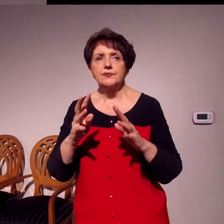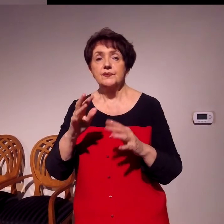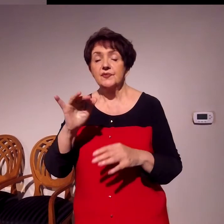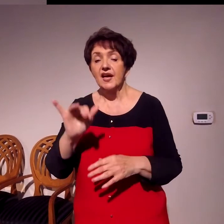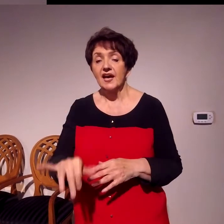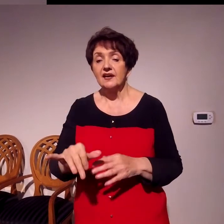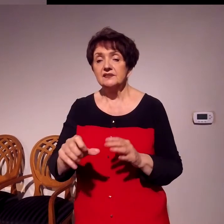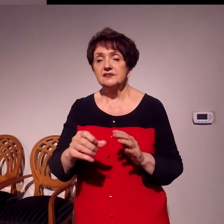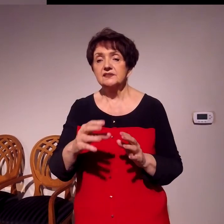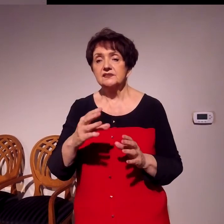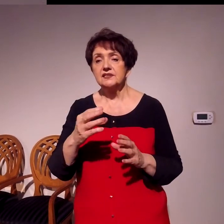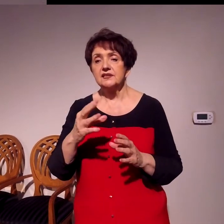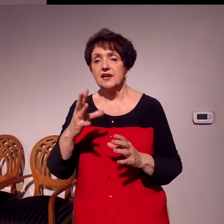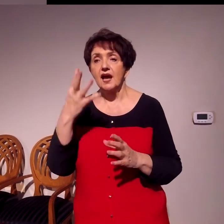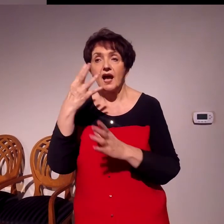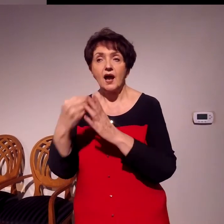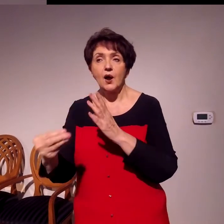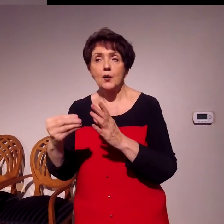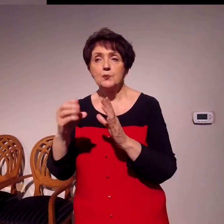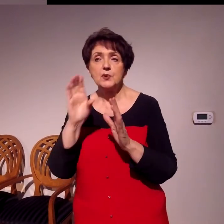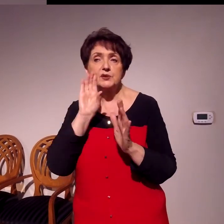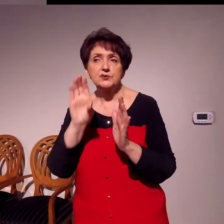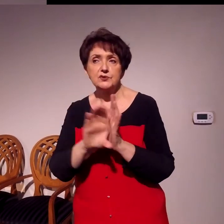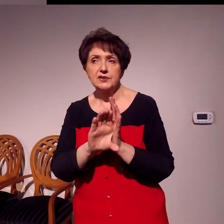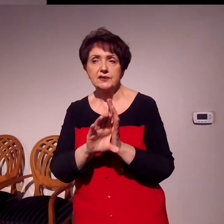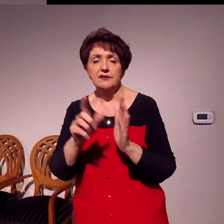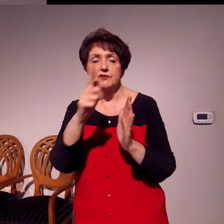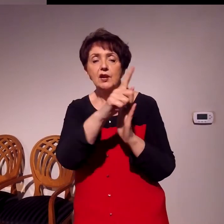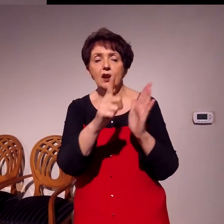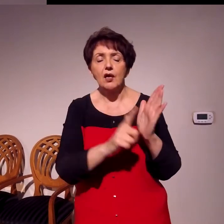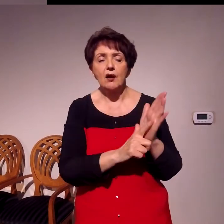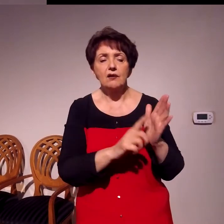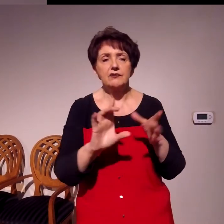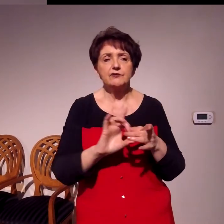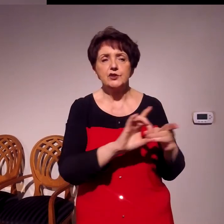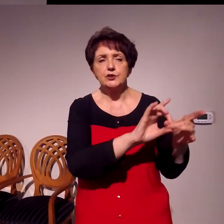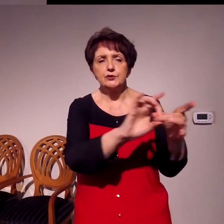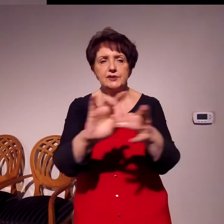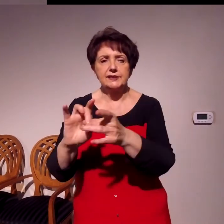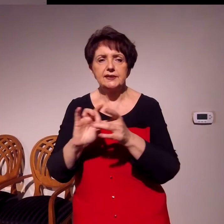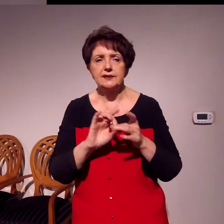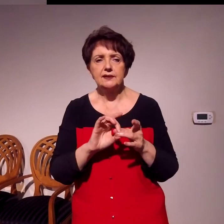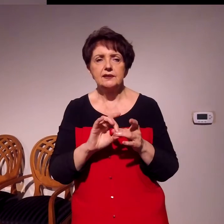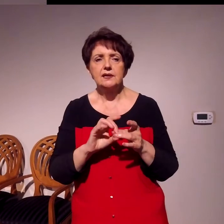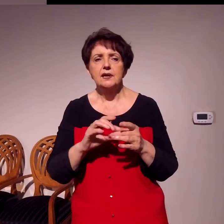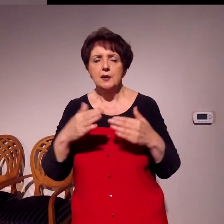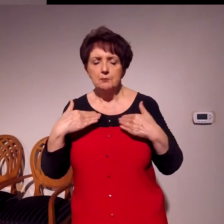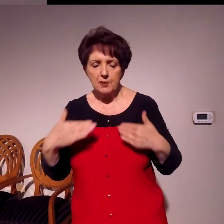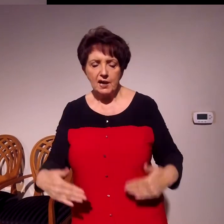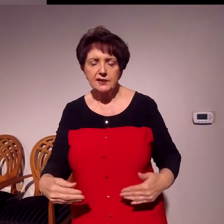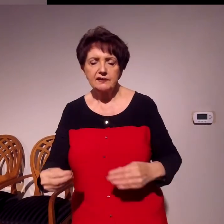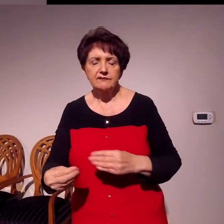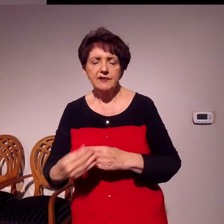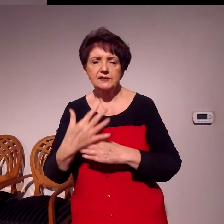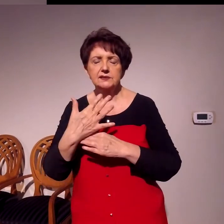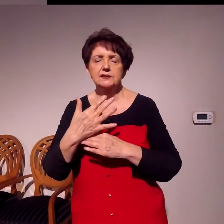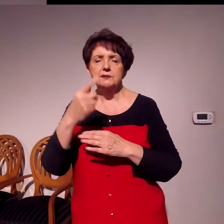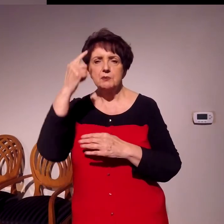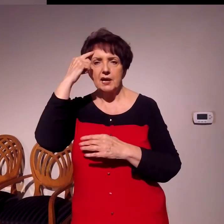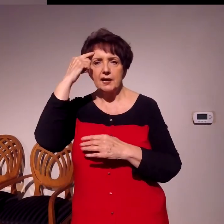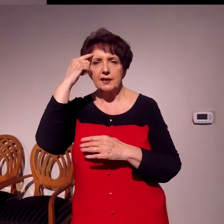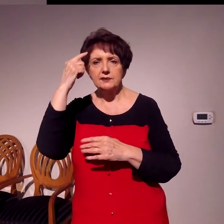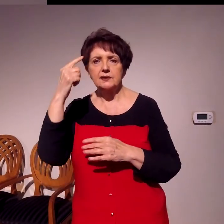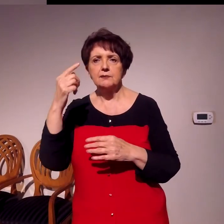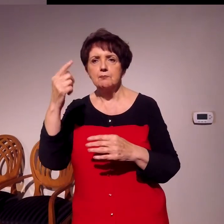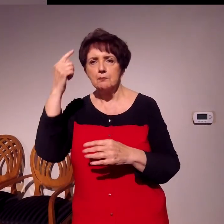of the law of unity. Body affects the mind. Mind affects the spirit. Spirit affects the body. Body affects the